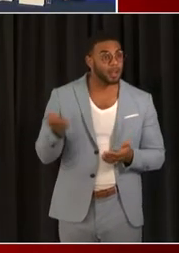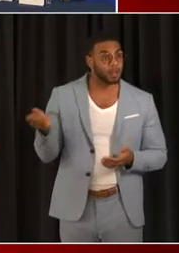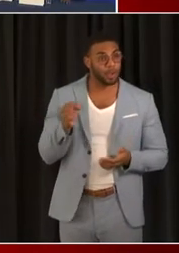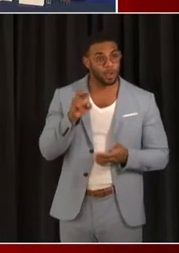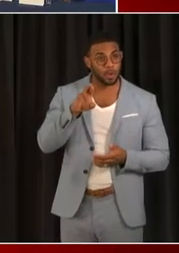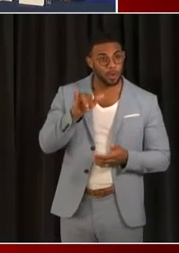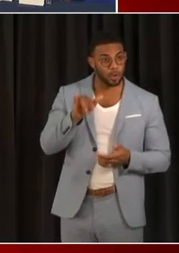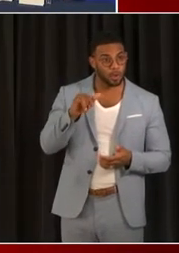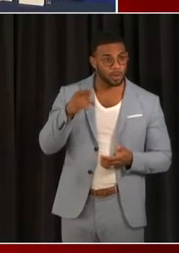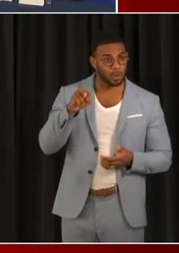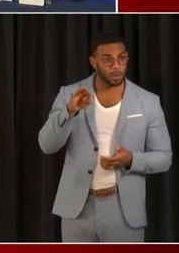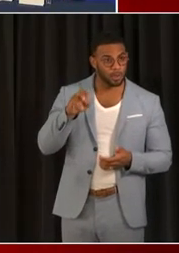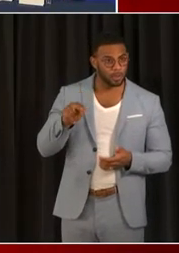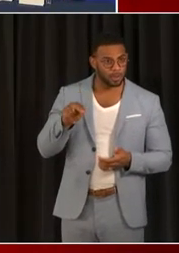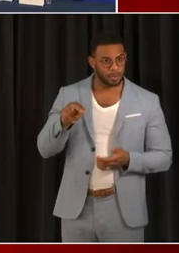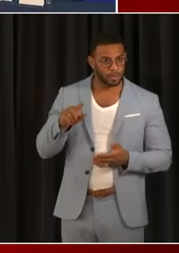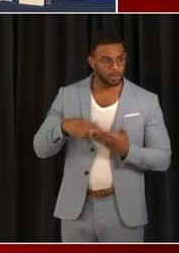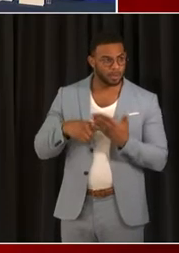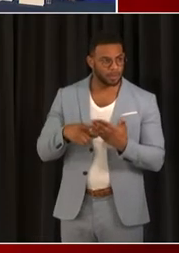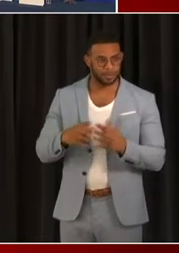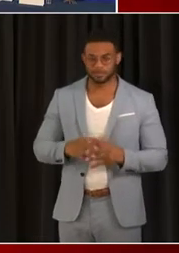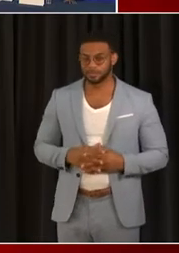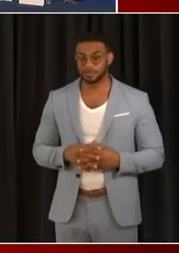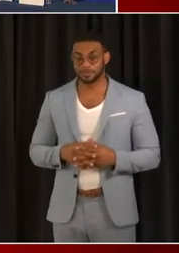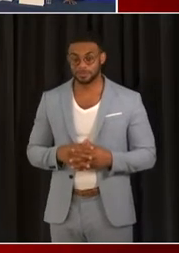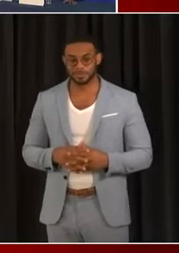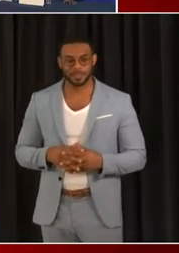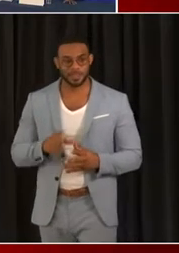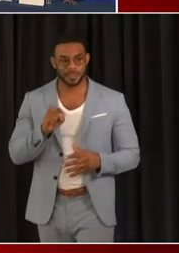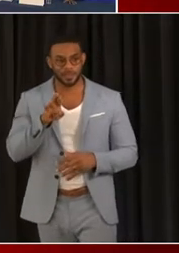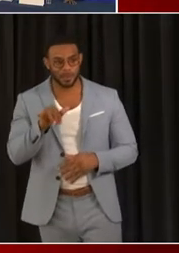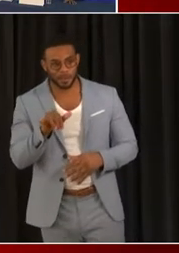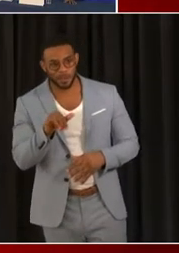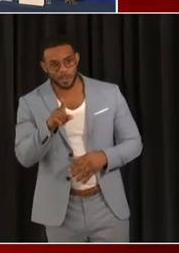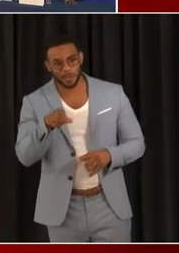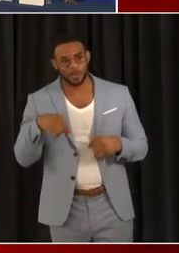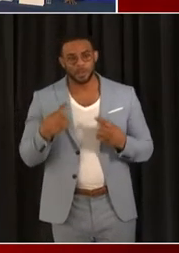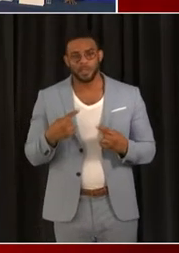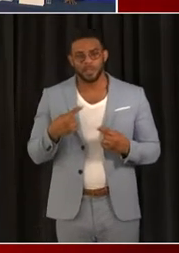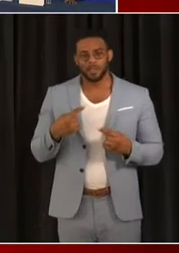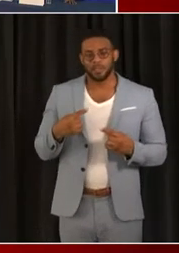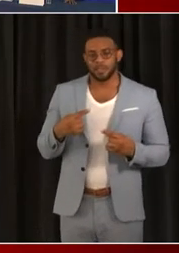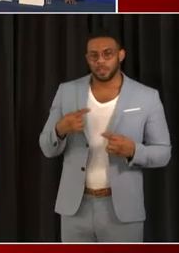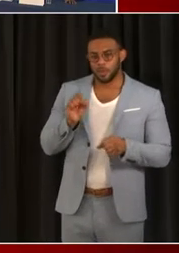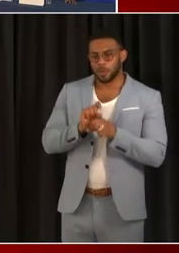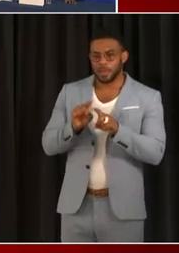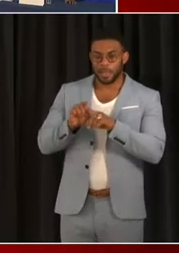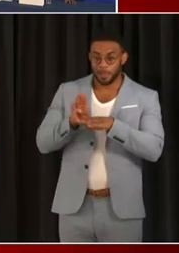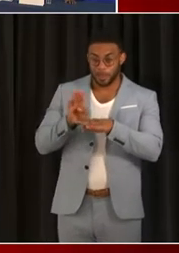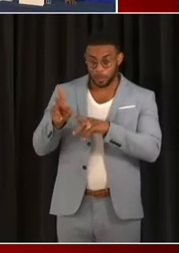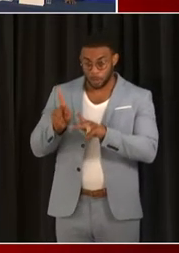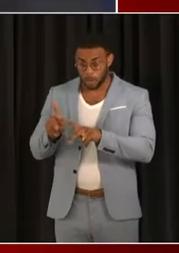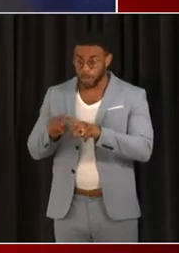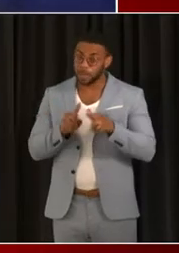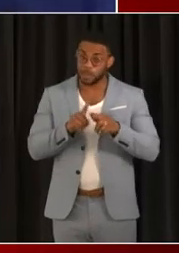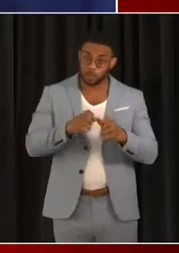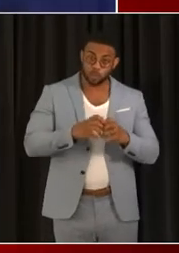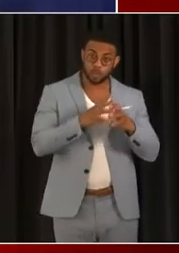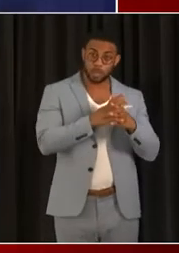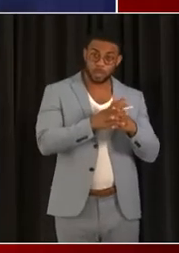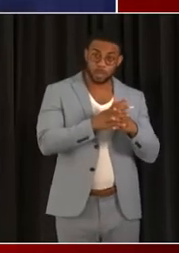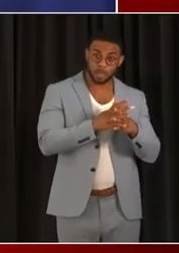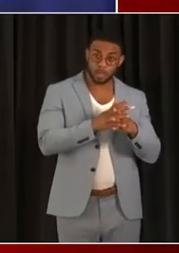going to bring in Corey Griffin to the conversation. Corey, you've been doing work as a business person, but then